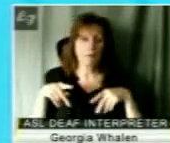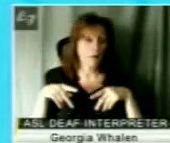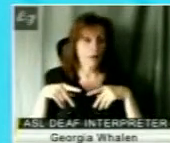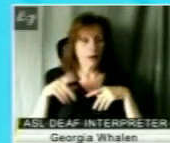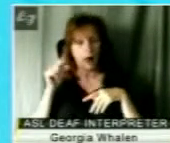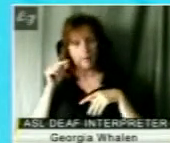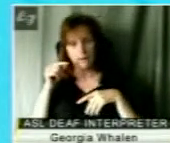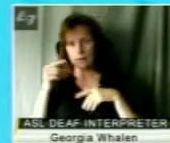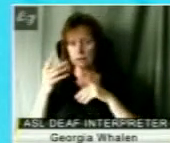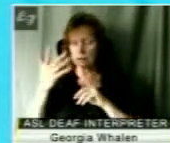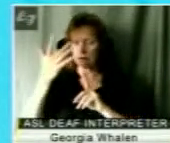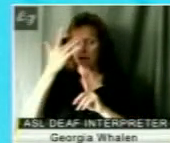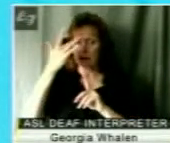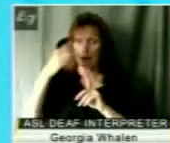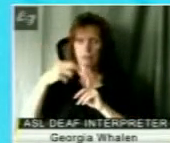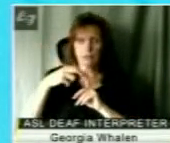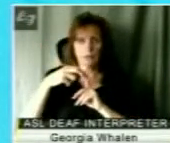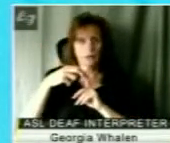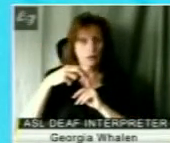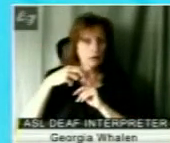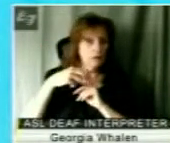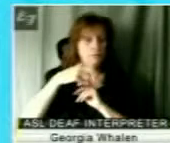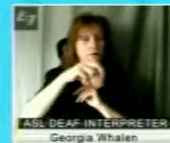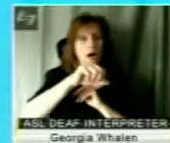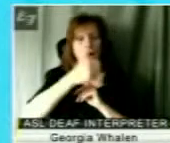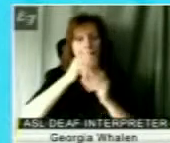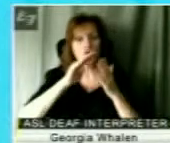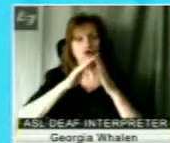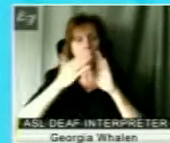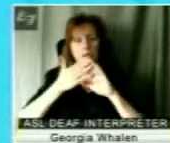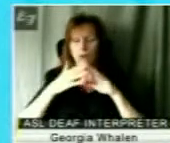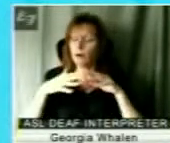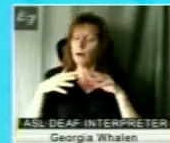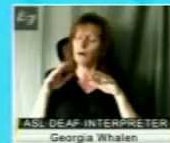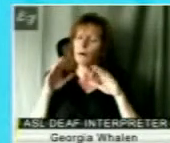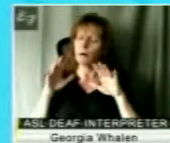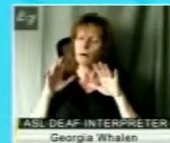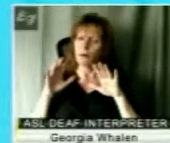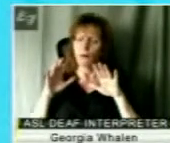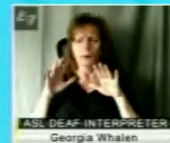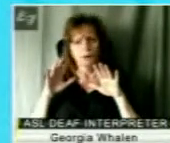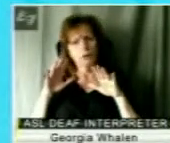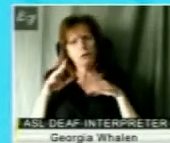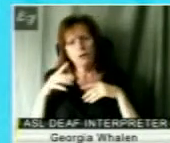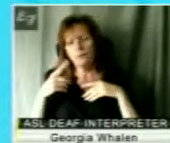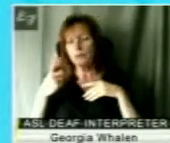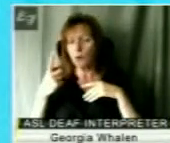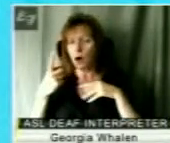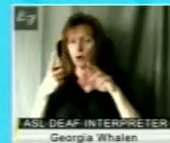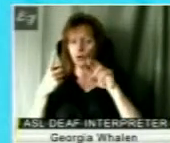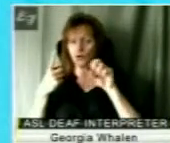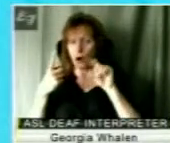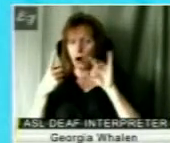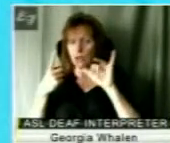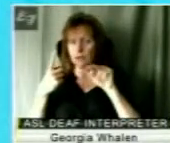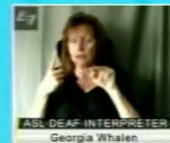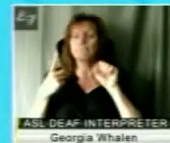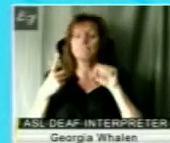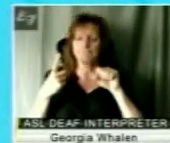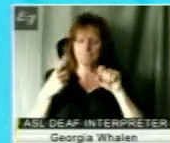Rosslyn, it's been happening within the community. I will say, though, that we work in a regional environment and we do communicate back and